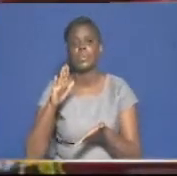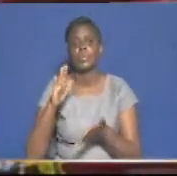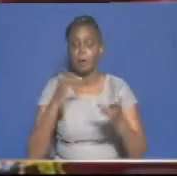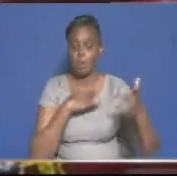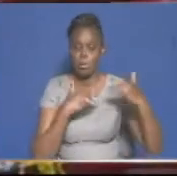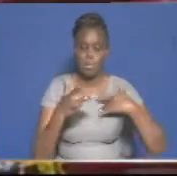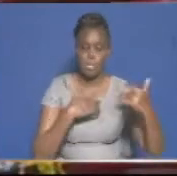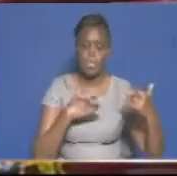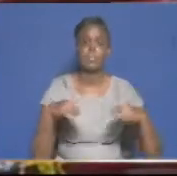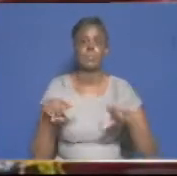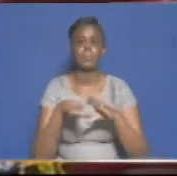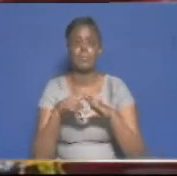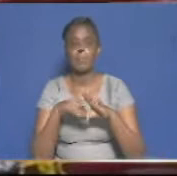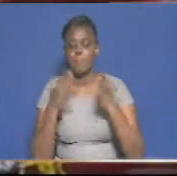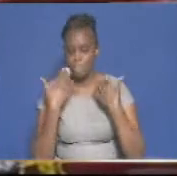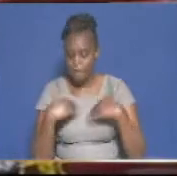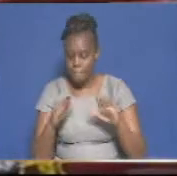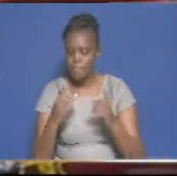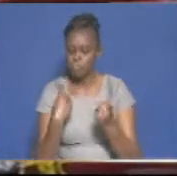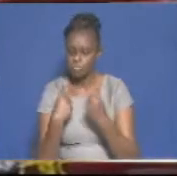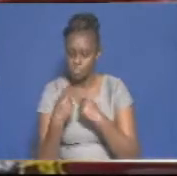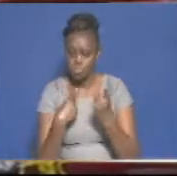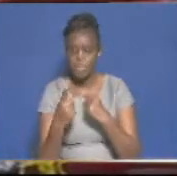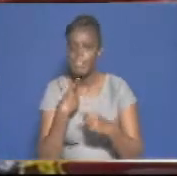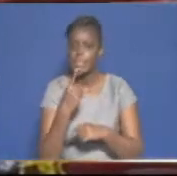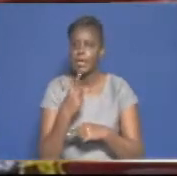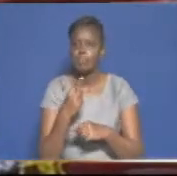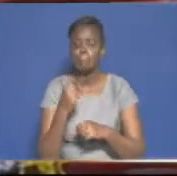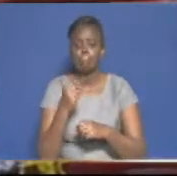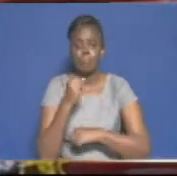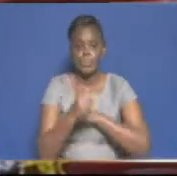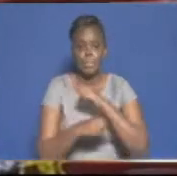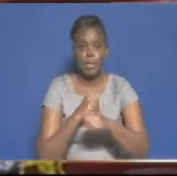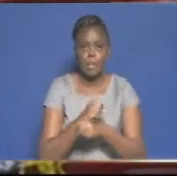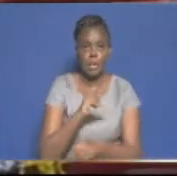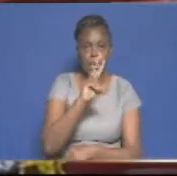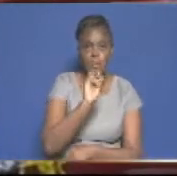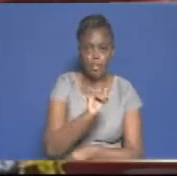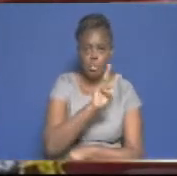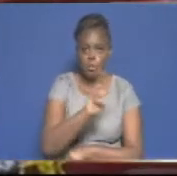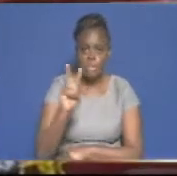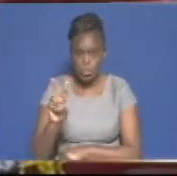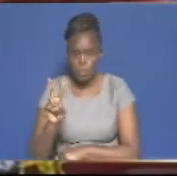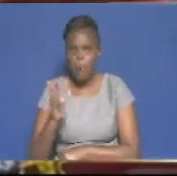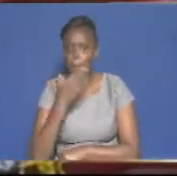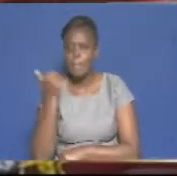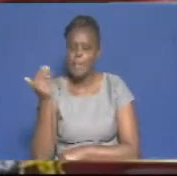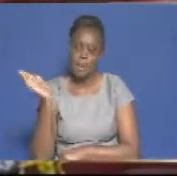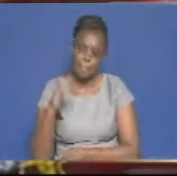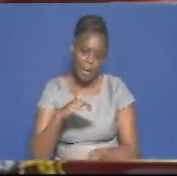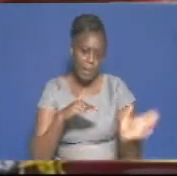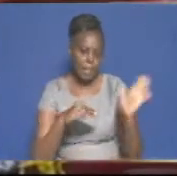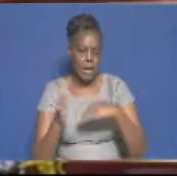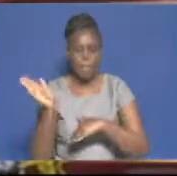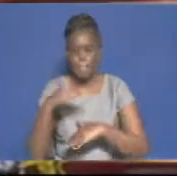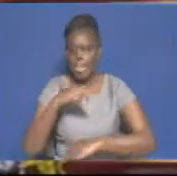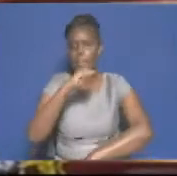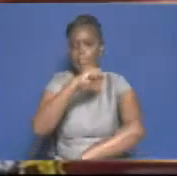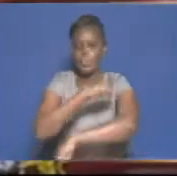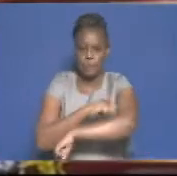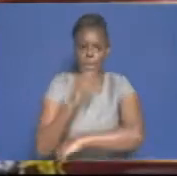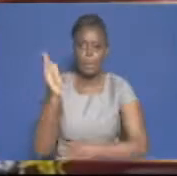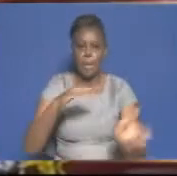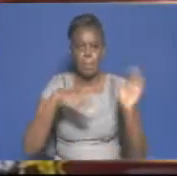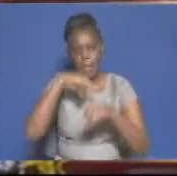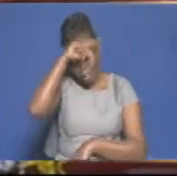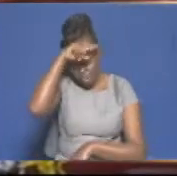of our colleagues, and we said, until 2022, go back to school, go back to university. And Mr. Speaker, COVID